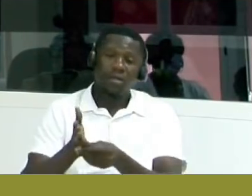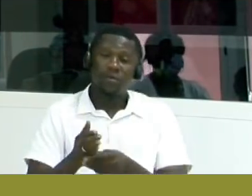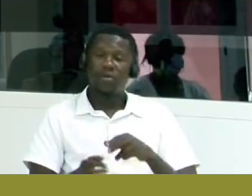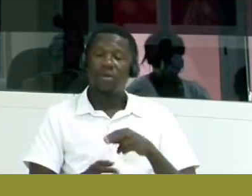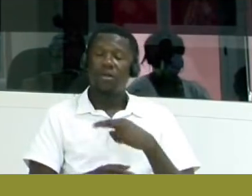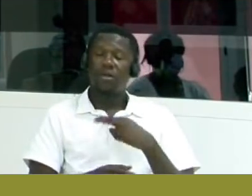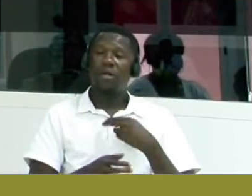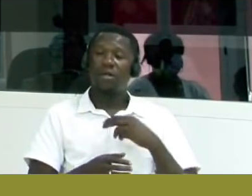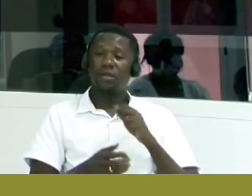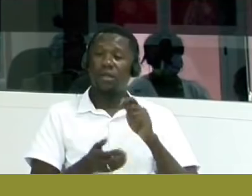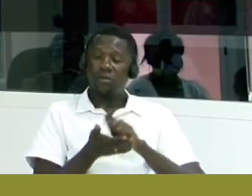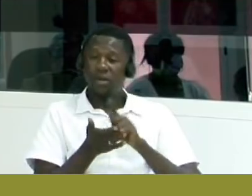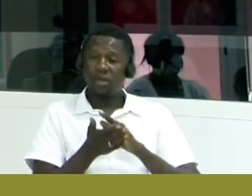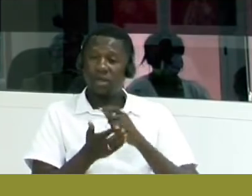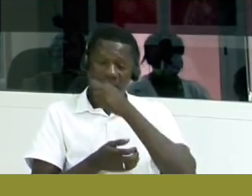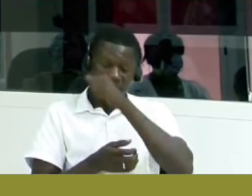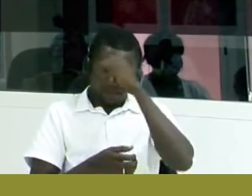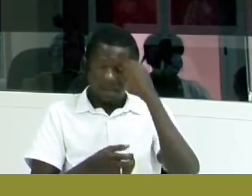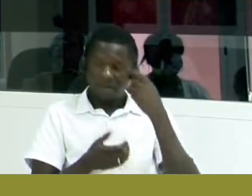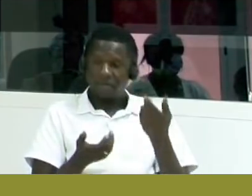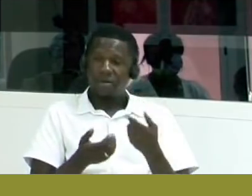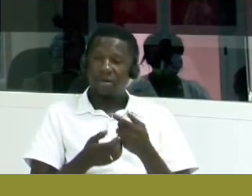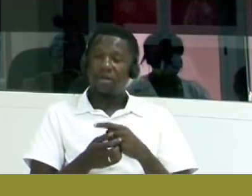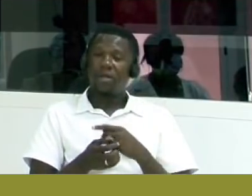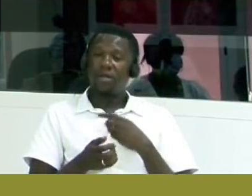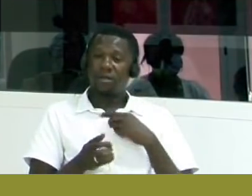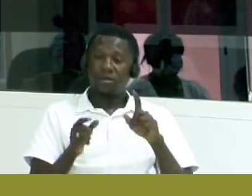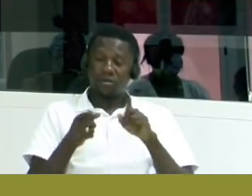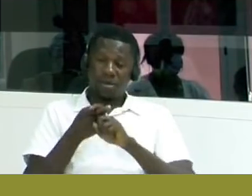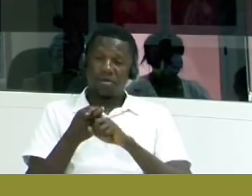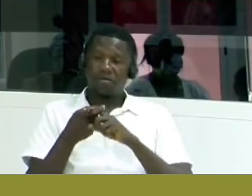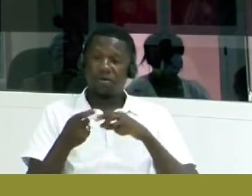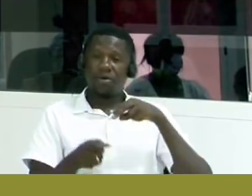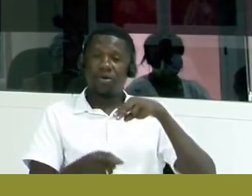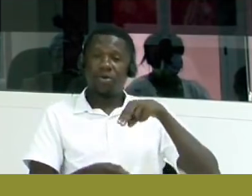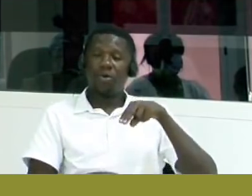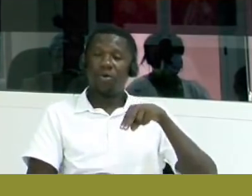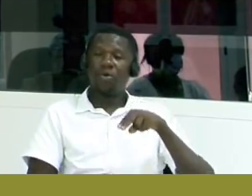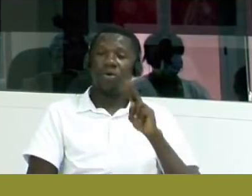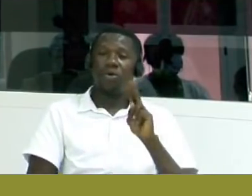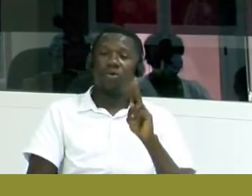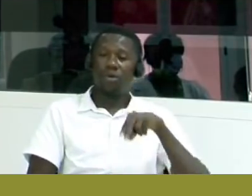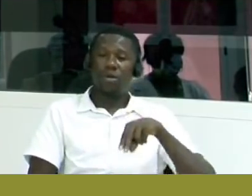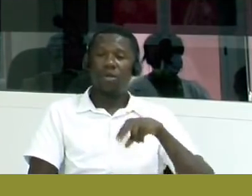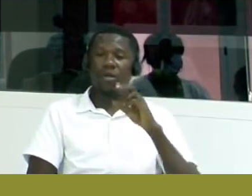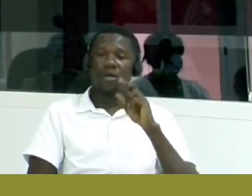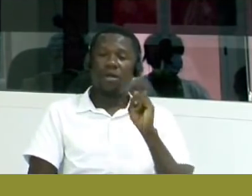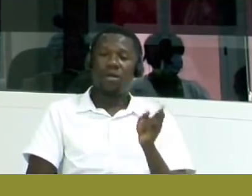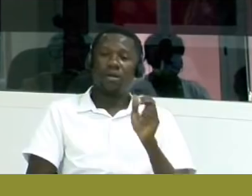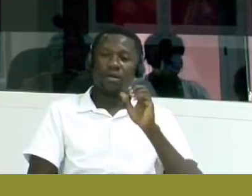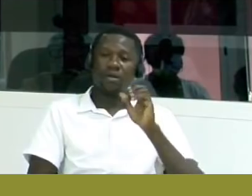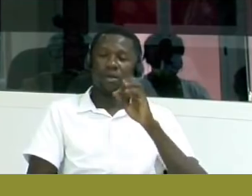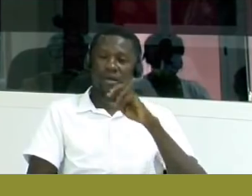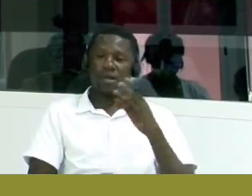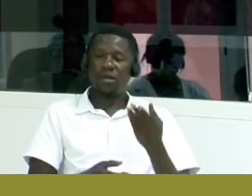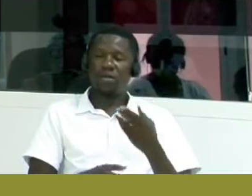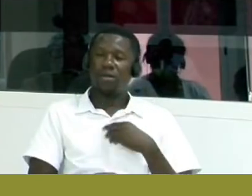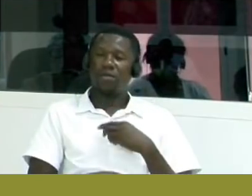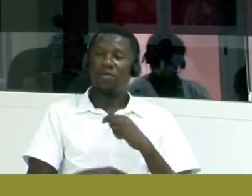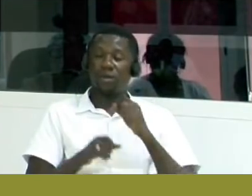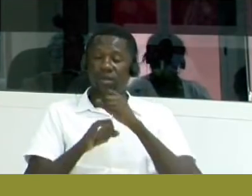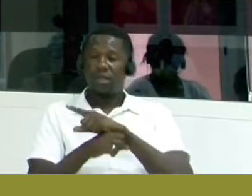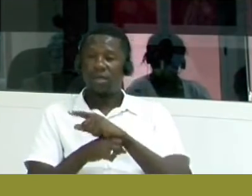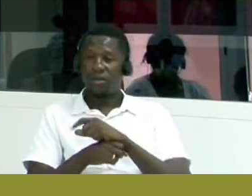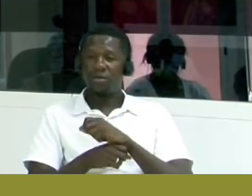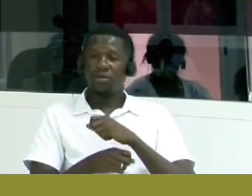services as an implementing partner for UNHCR, in charge of Sierra Leone, Liberia, Somalia, blah, blah, blah, blah, blah, until